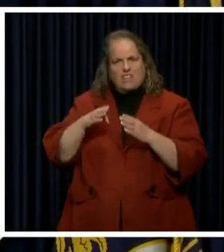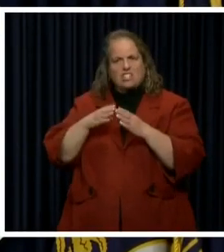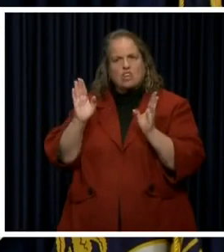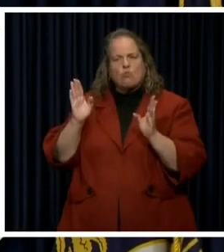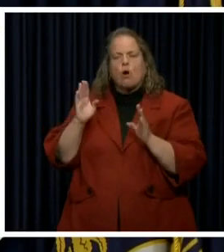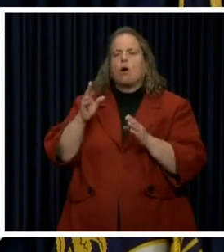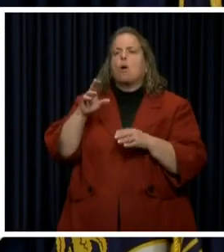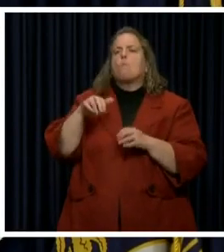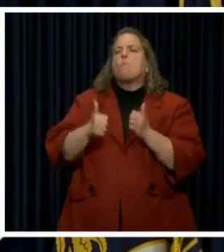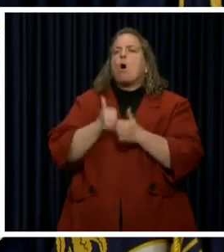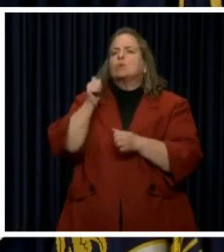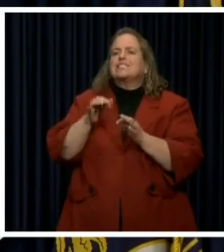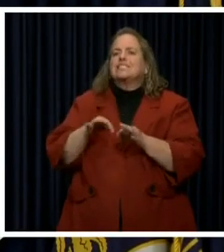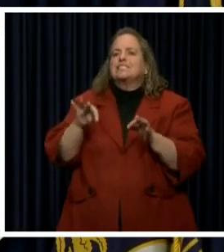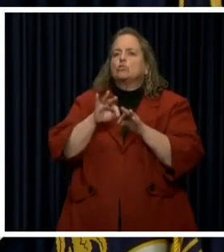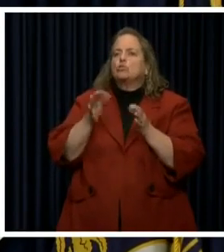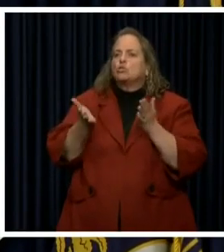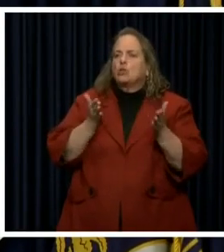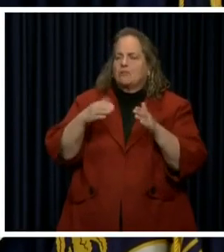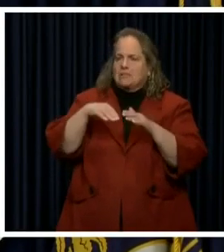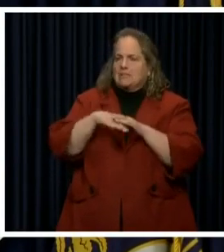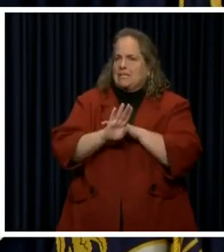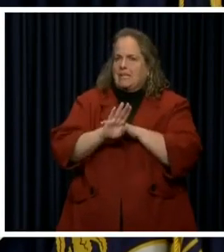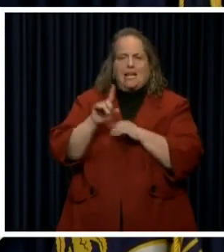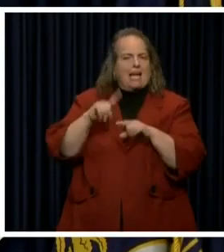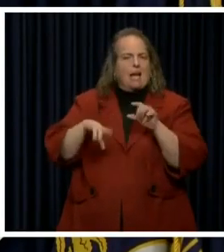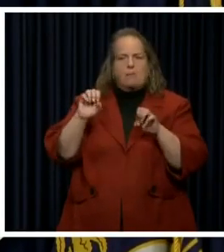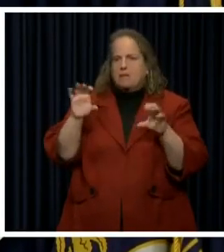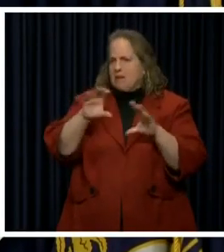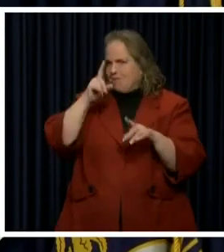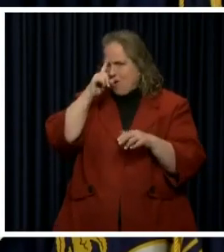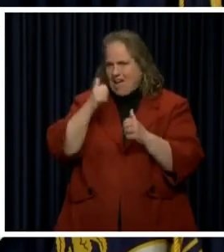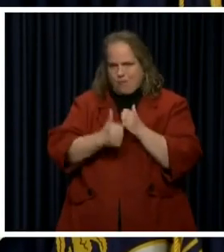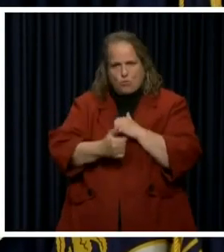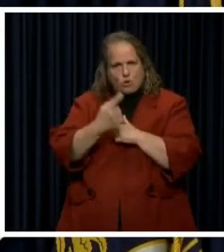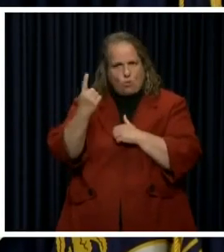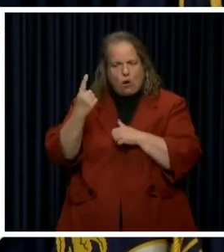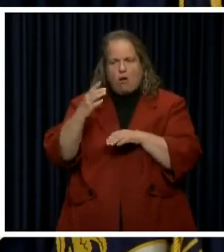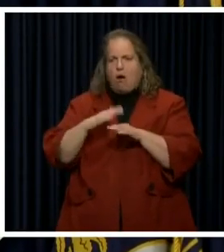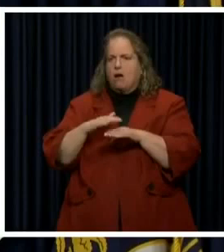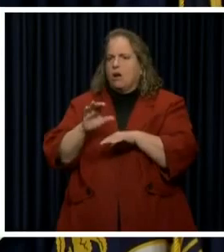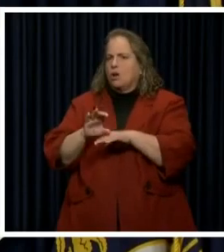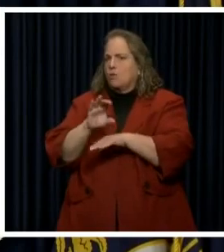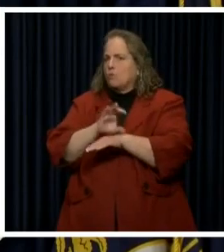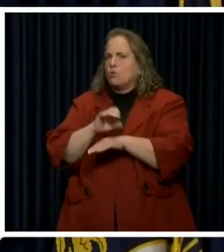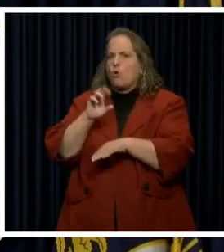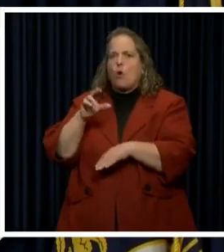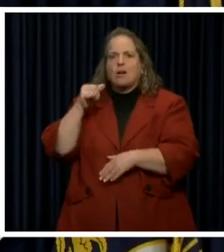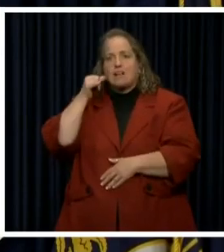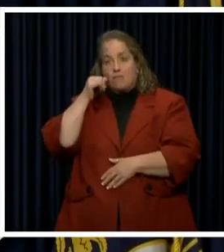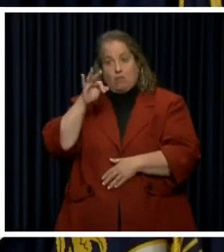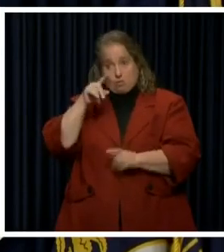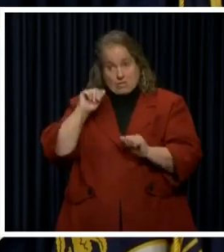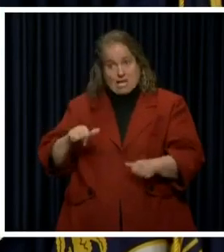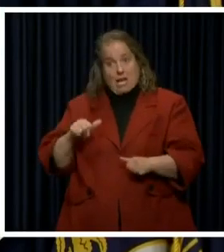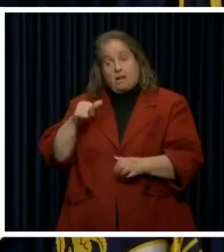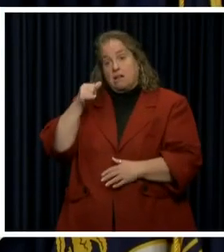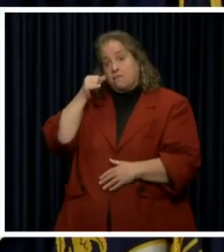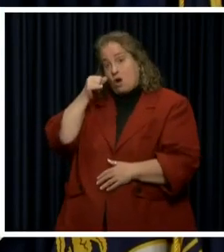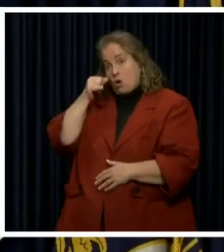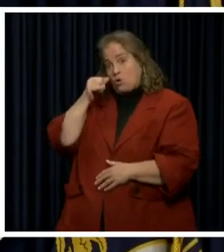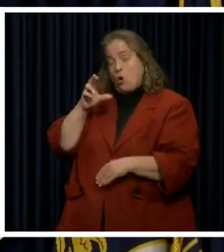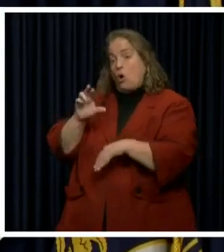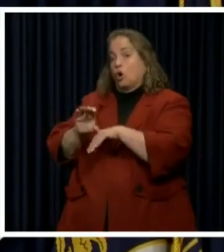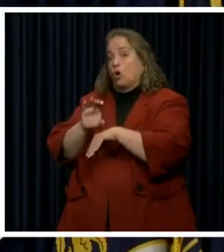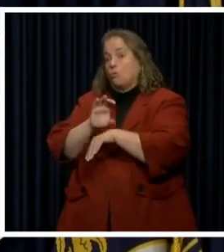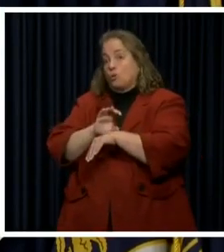essential services that can't be done for everybody on a computer or over the telephone. We are going to try to model